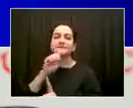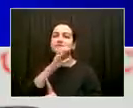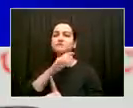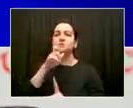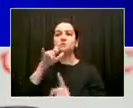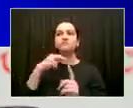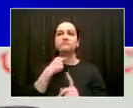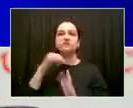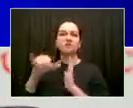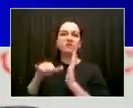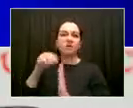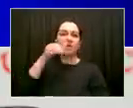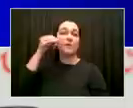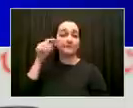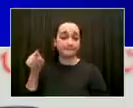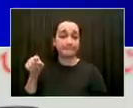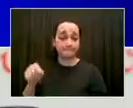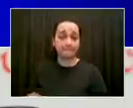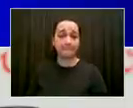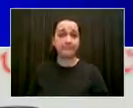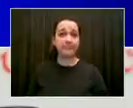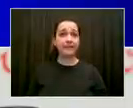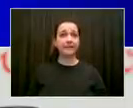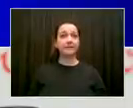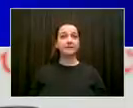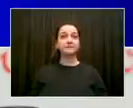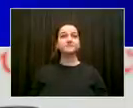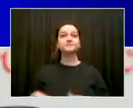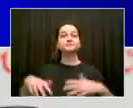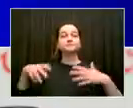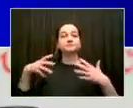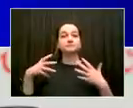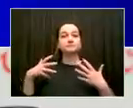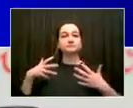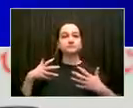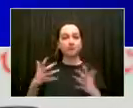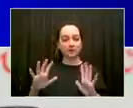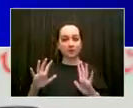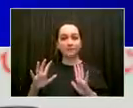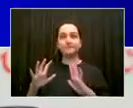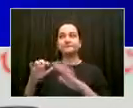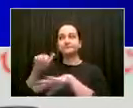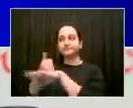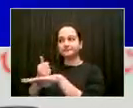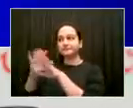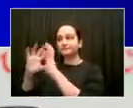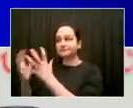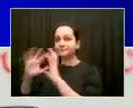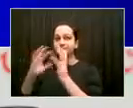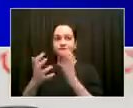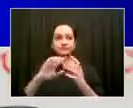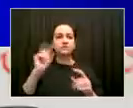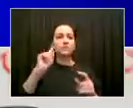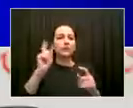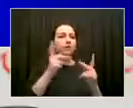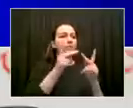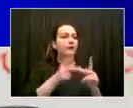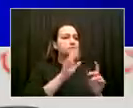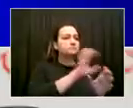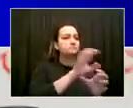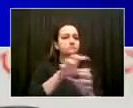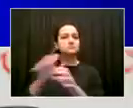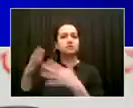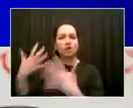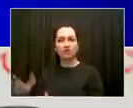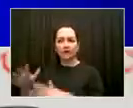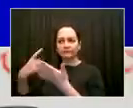apartment by apartment. That's what we're going to be doing. So right now, outreach is being made, doors are being knocked on. Seniors who